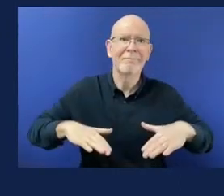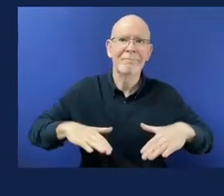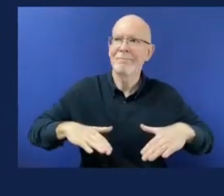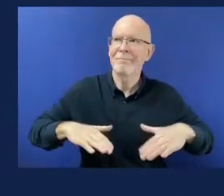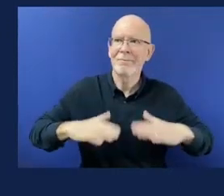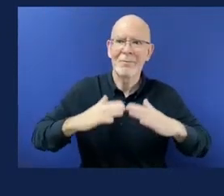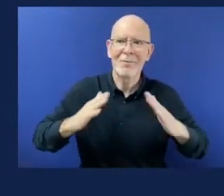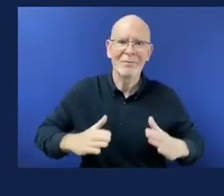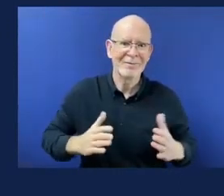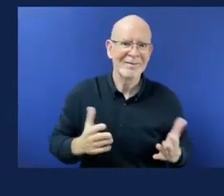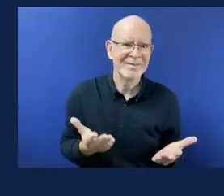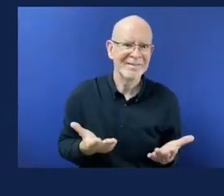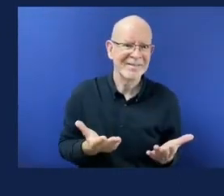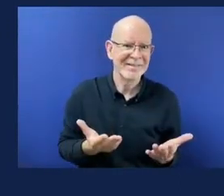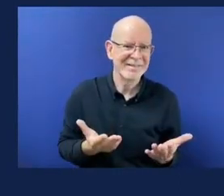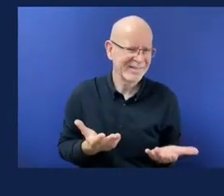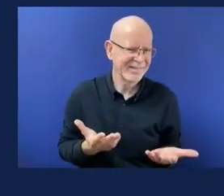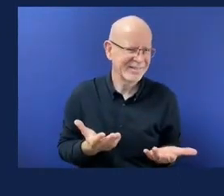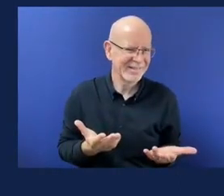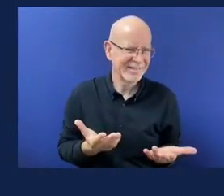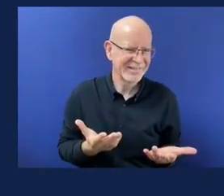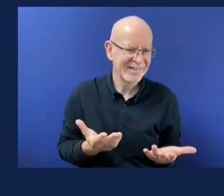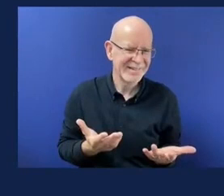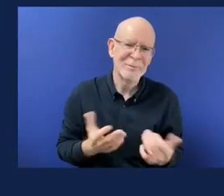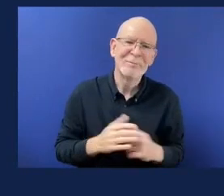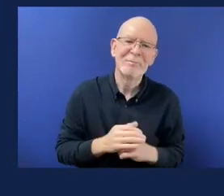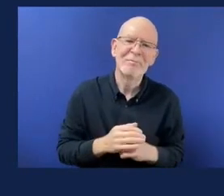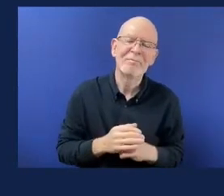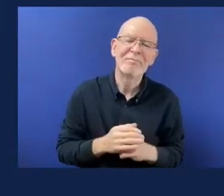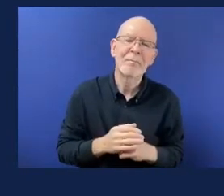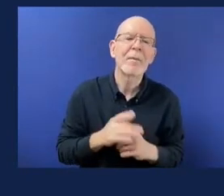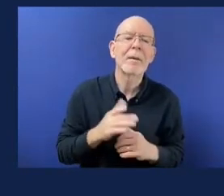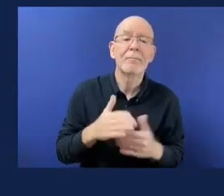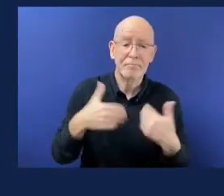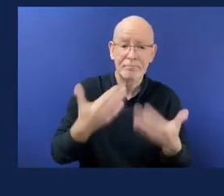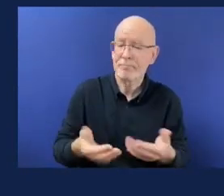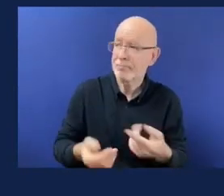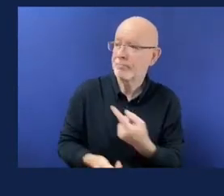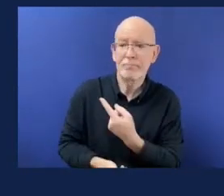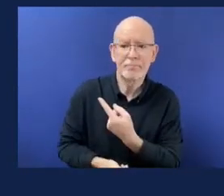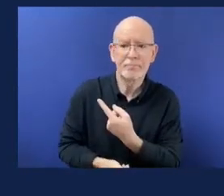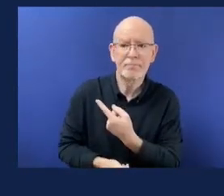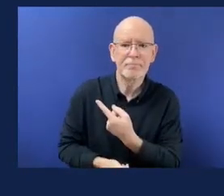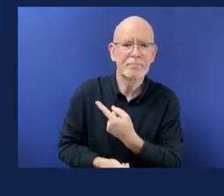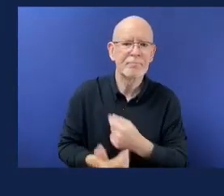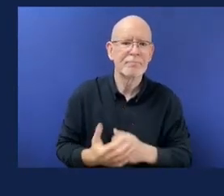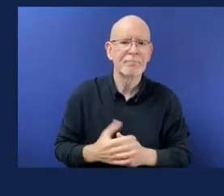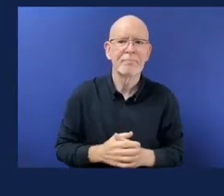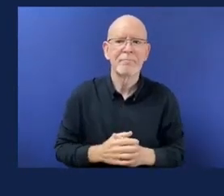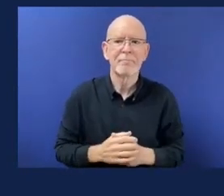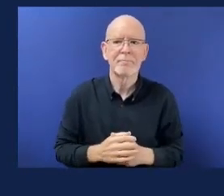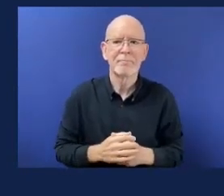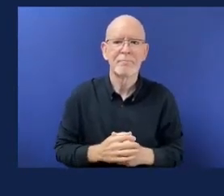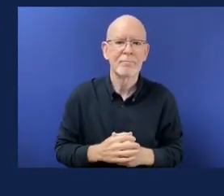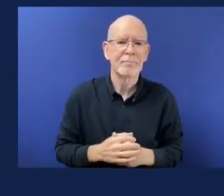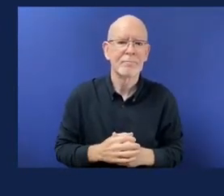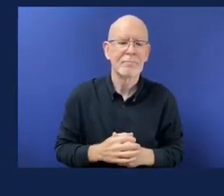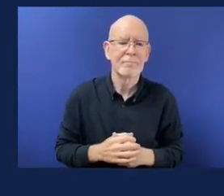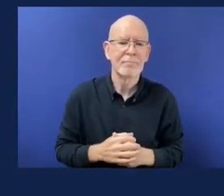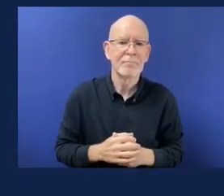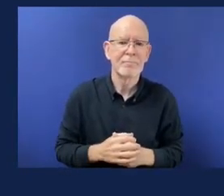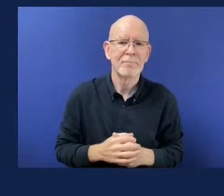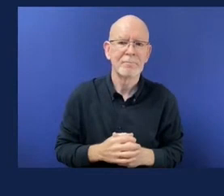What our stakeholders told us in our disability sessions were issues including